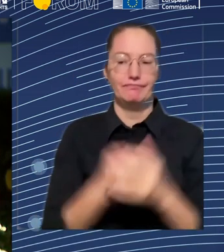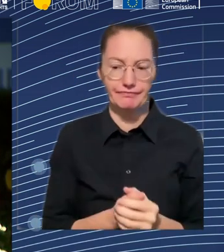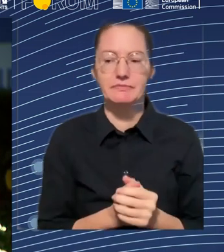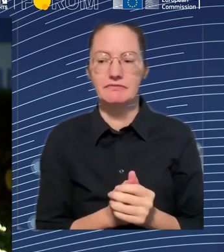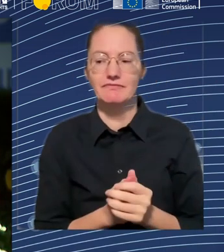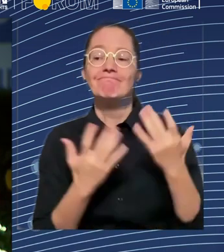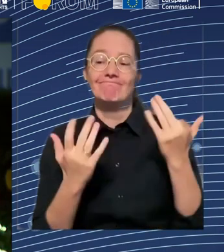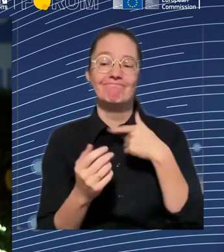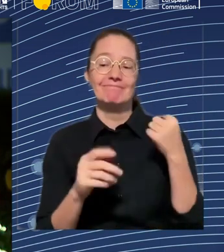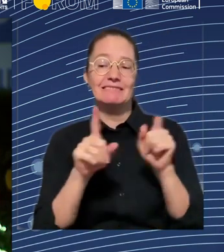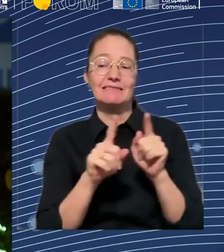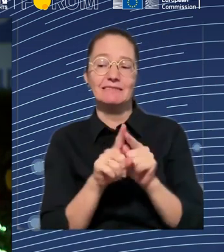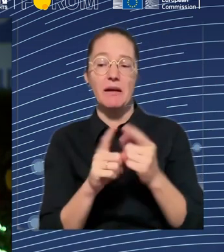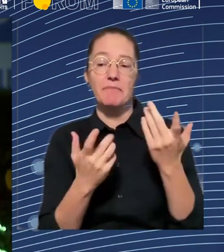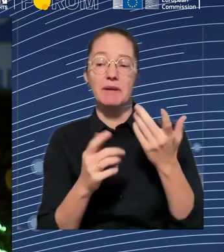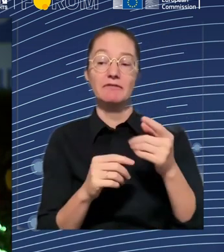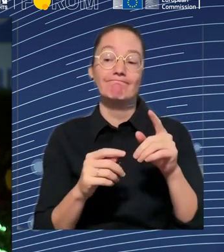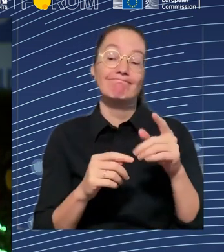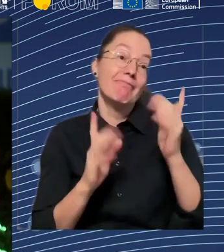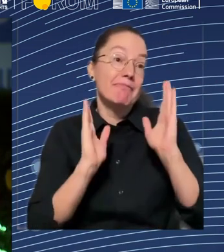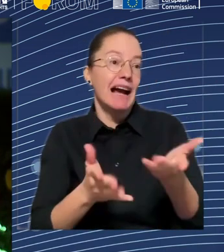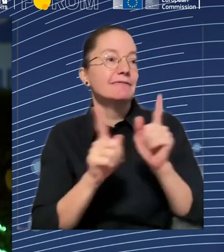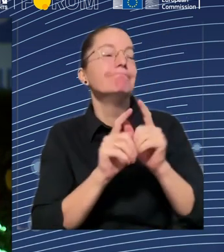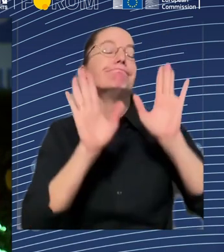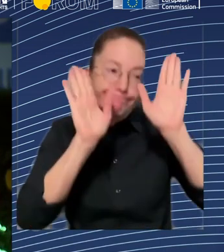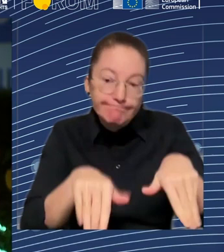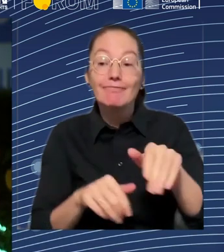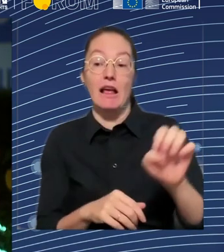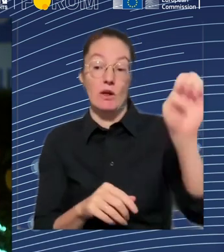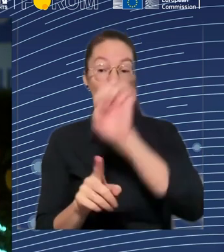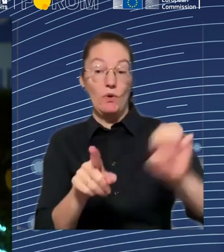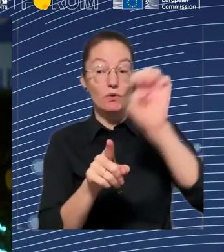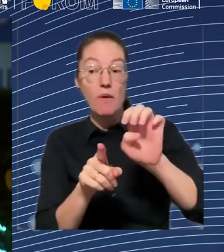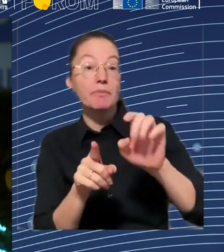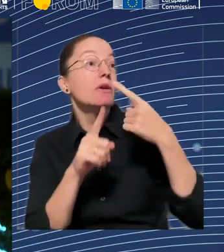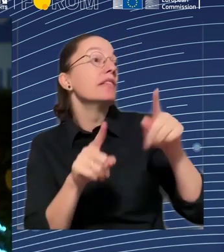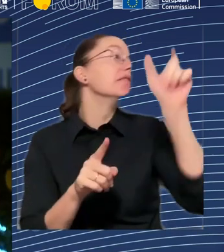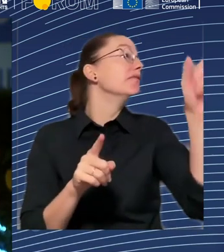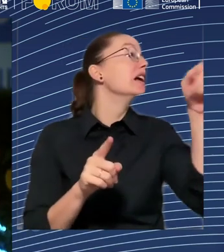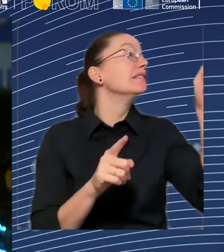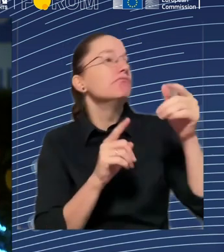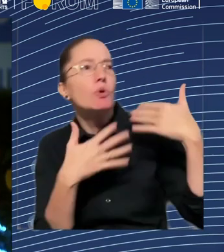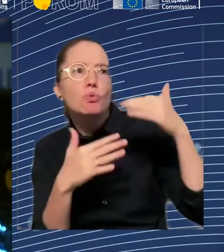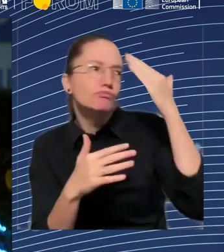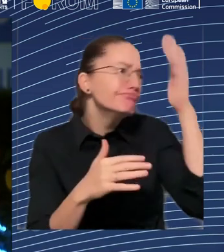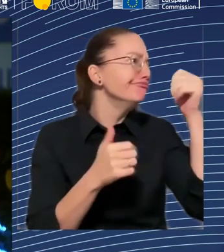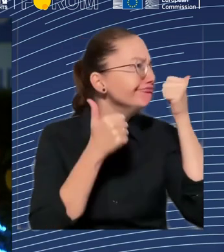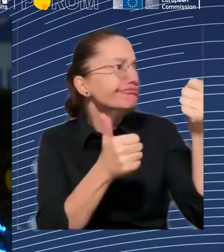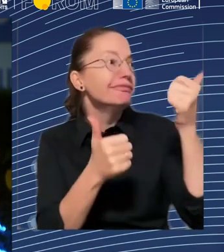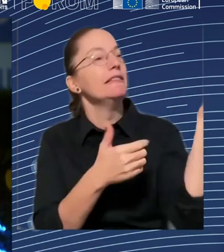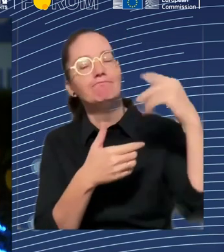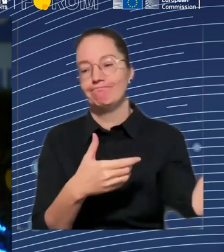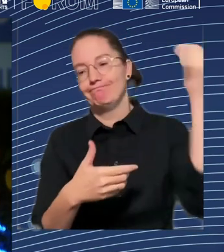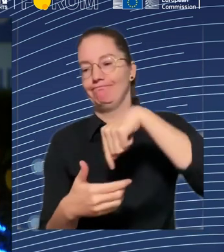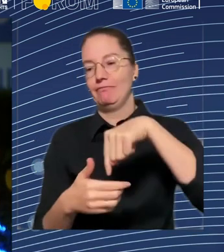And we're also going to offer processing capacity and computing power that are quite exceptional. We know